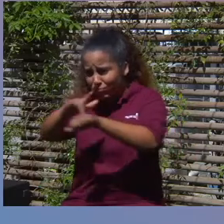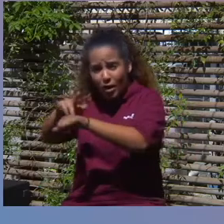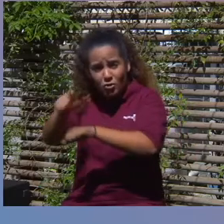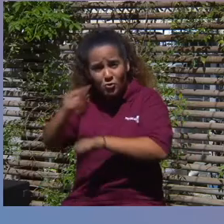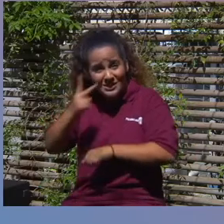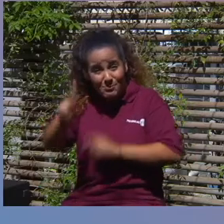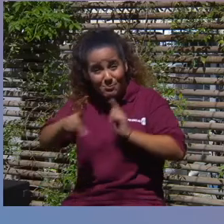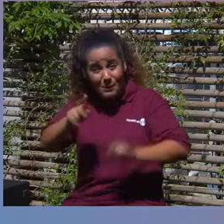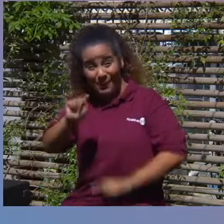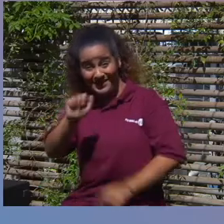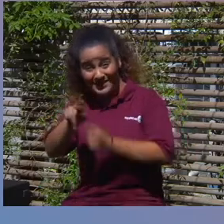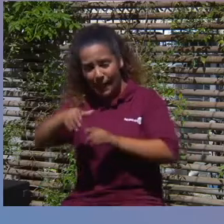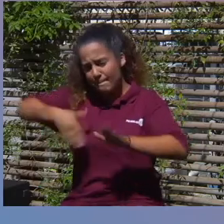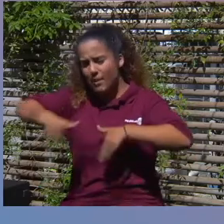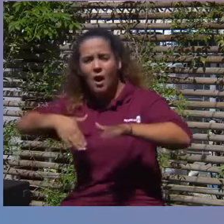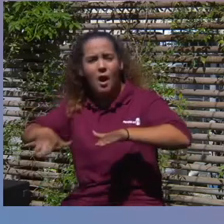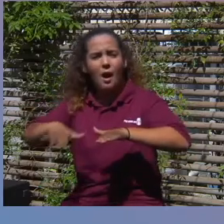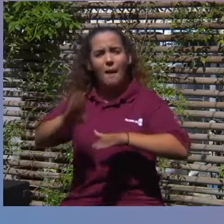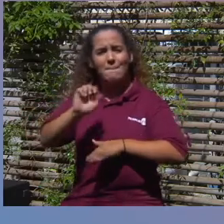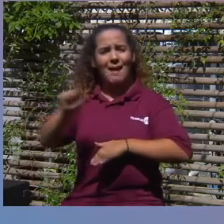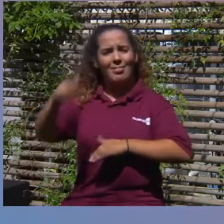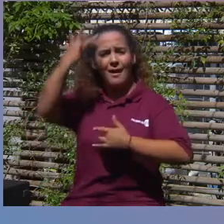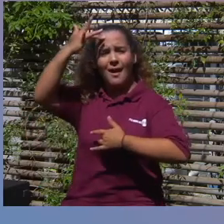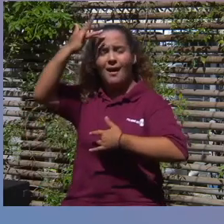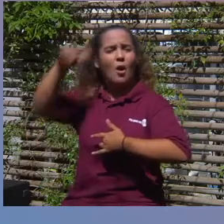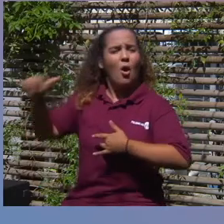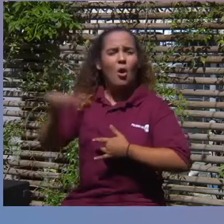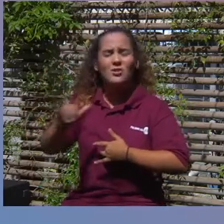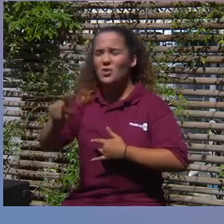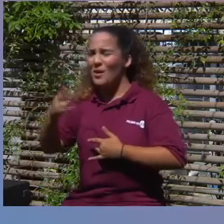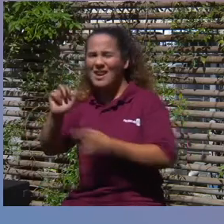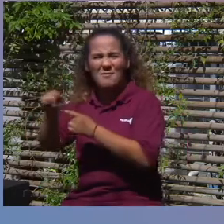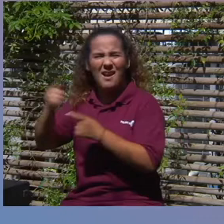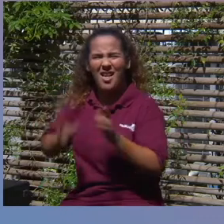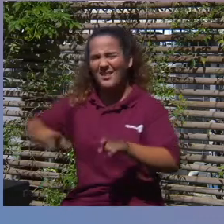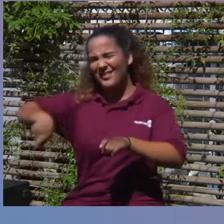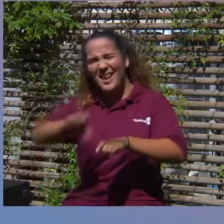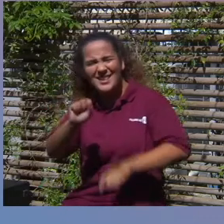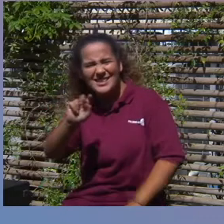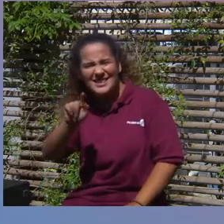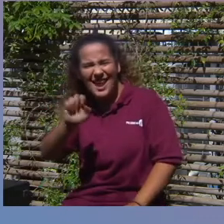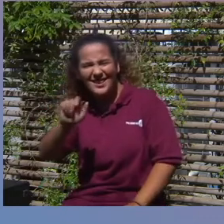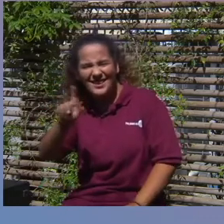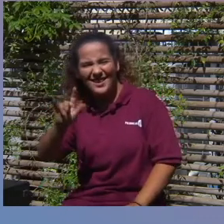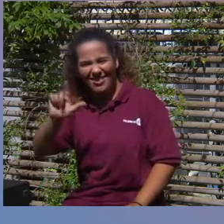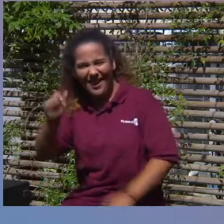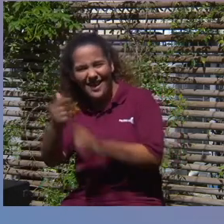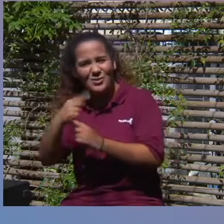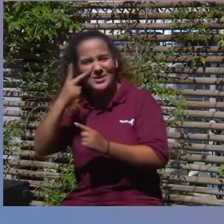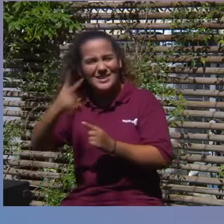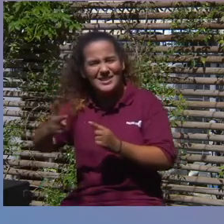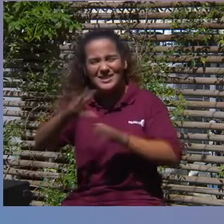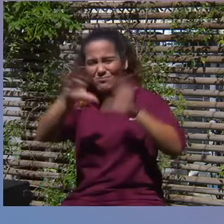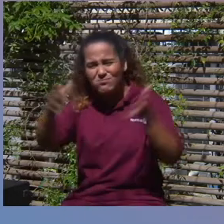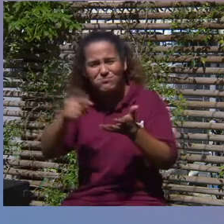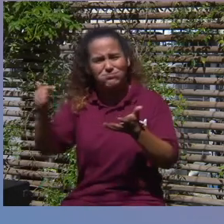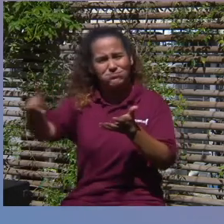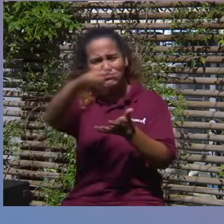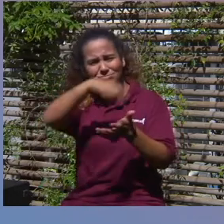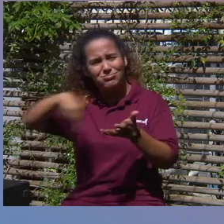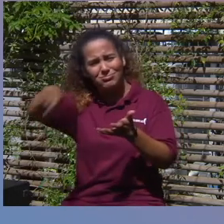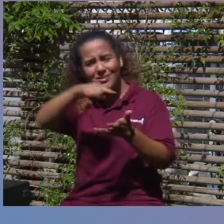doing tap and ballet and hip-hop, and you also see the stanky leg and all the dances across the world. Yes. And how we use dance as a